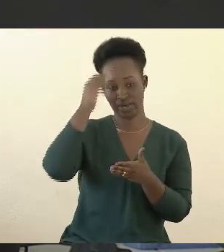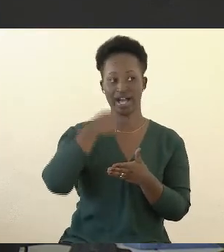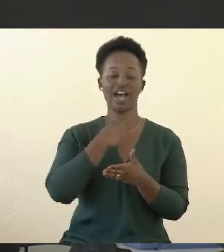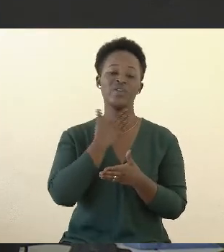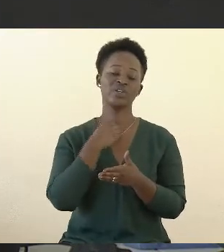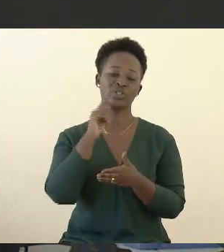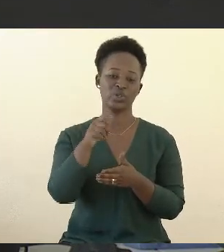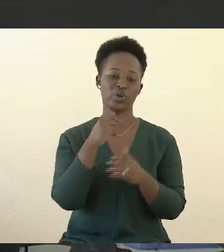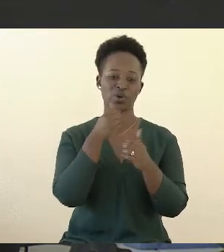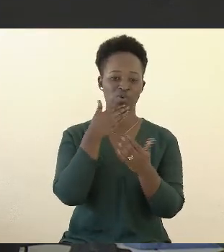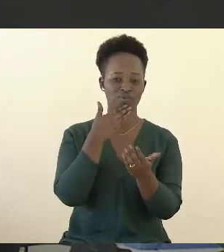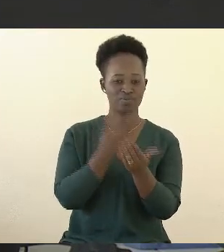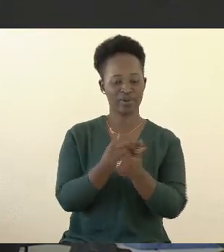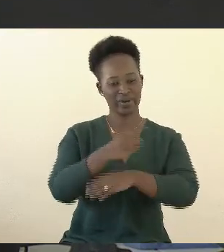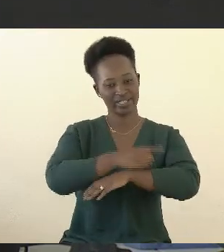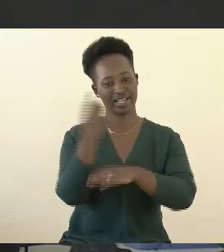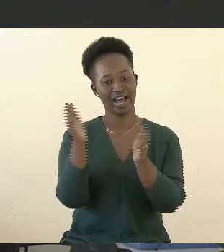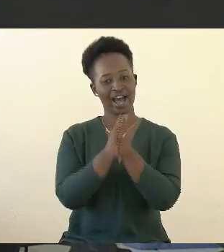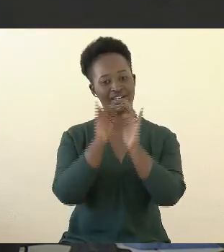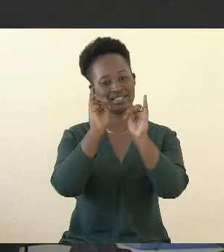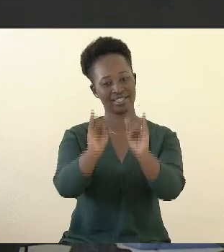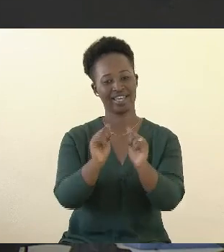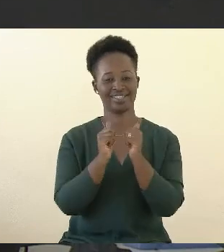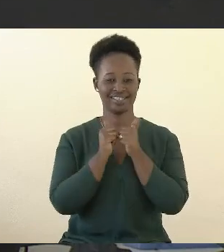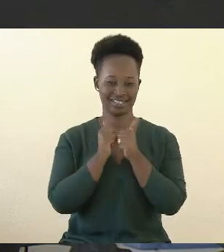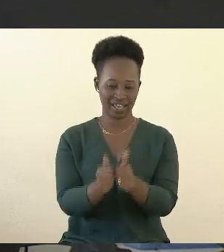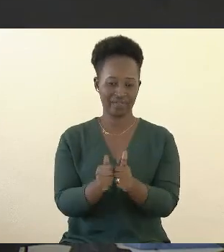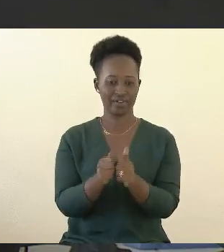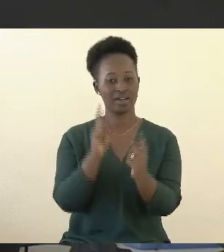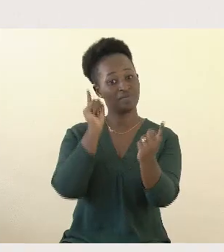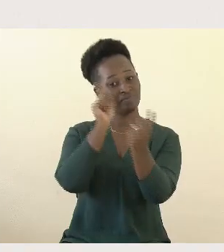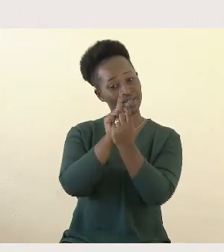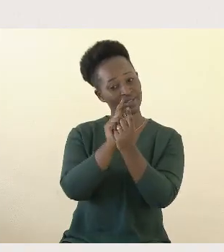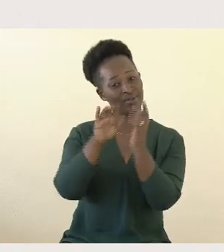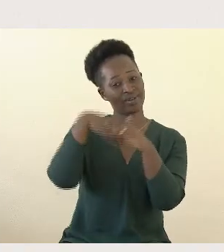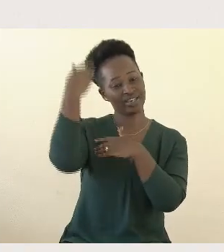wish you a blessed day and stay safe. See you in the next lesson.